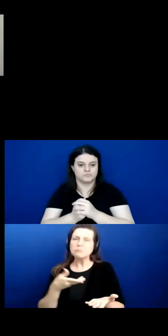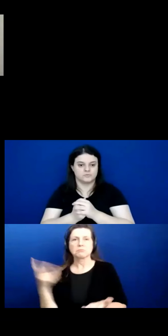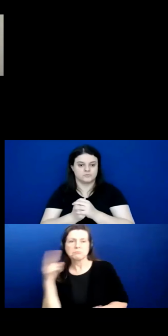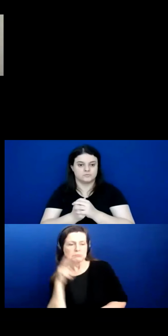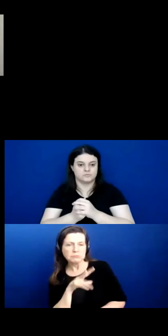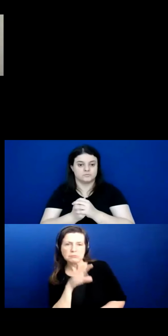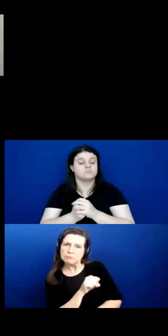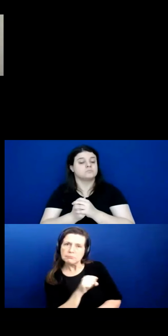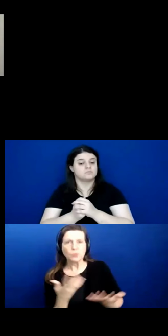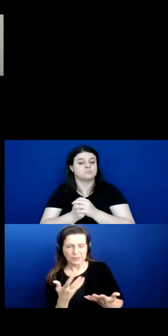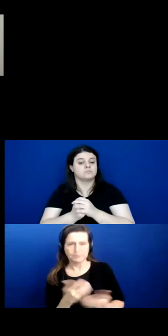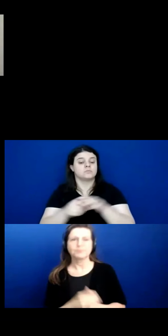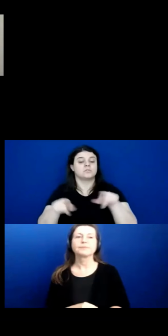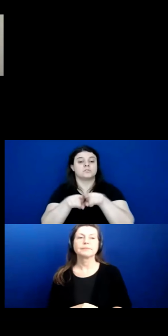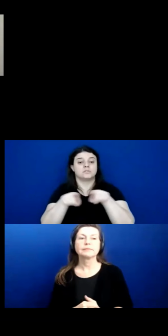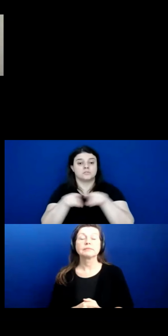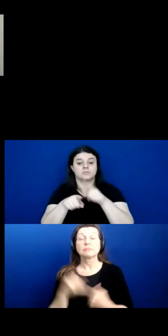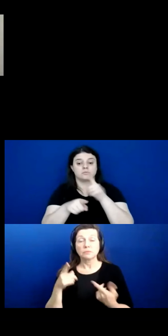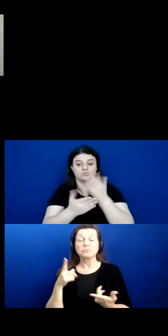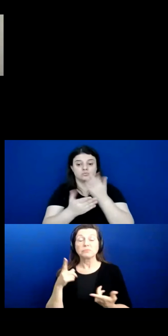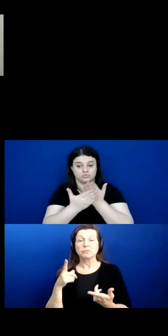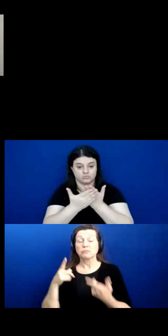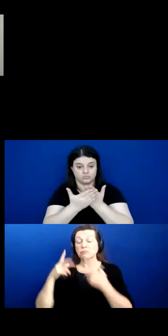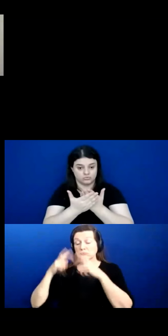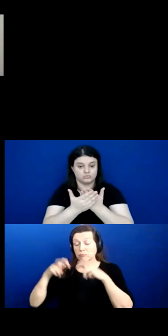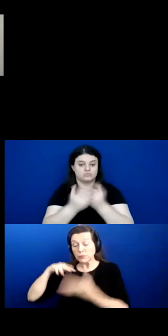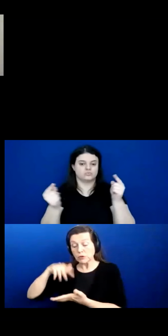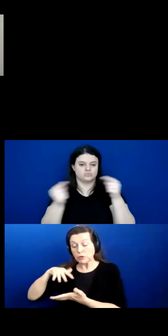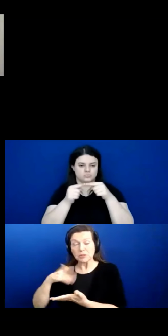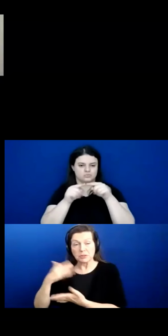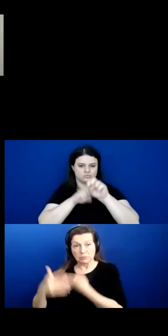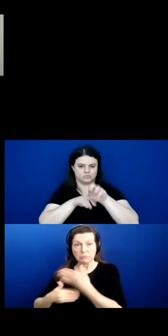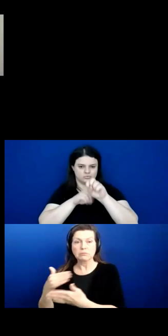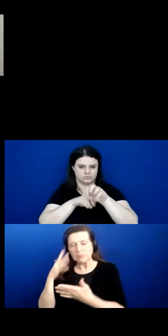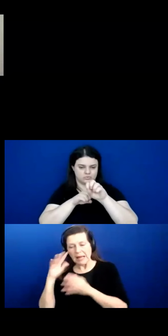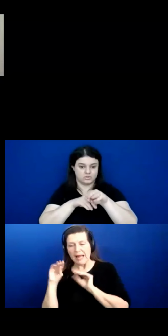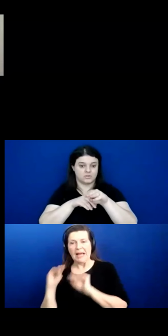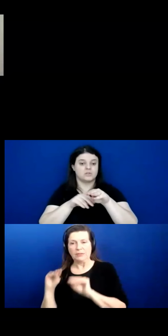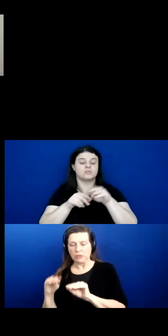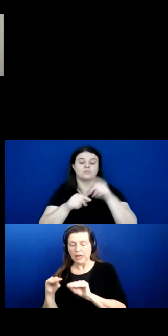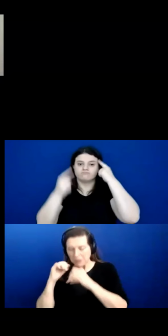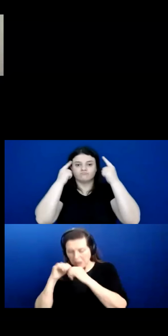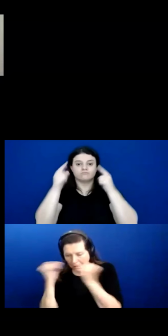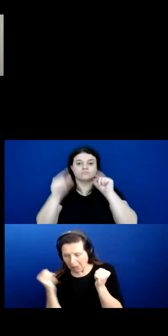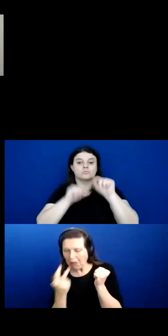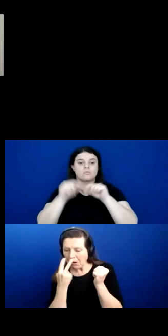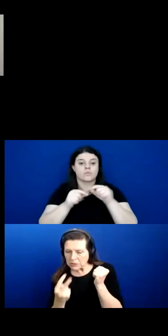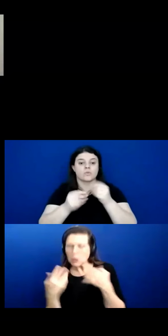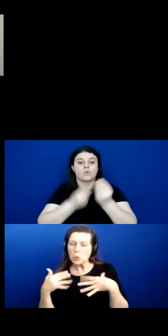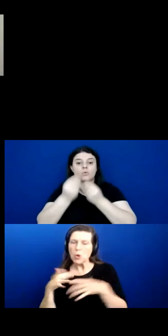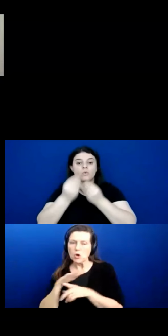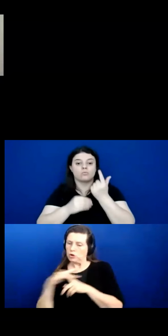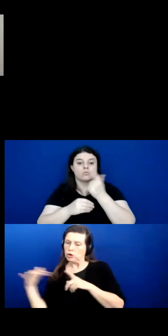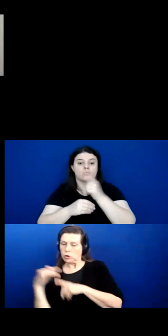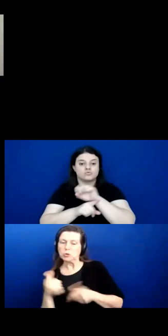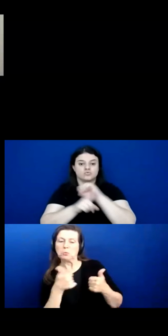In a recently published study in Frontiers in Education, we aim to gain more insight in the social validity of the